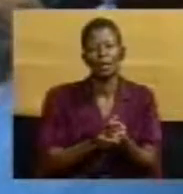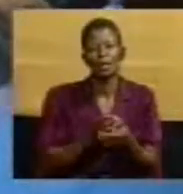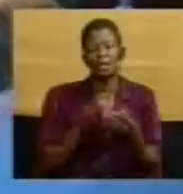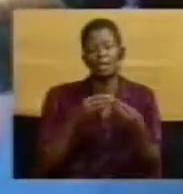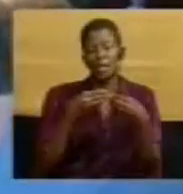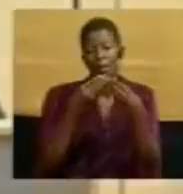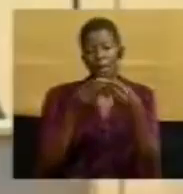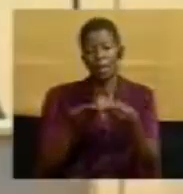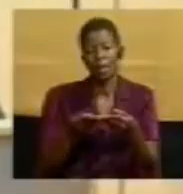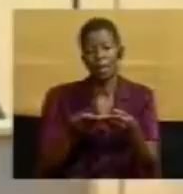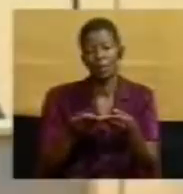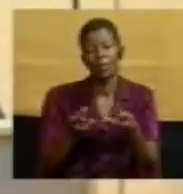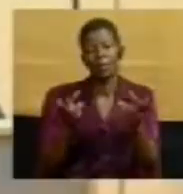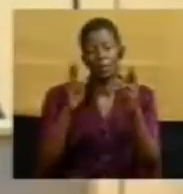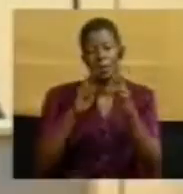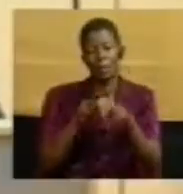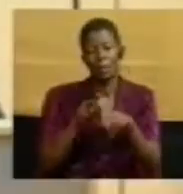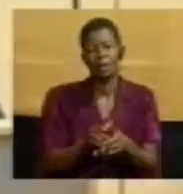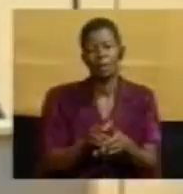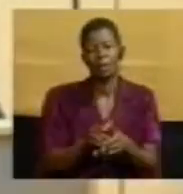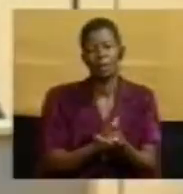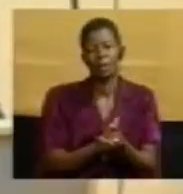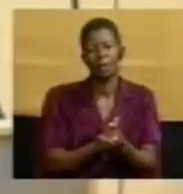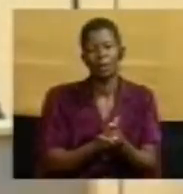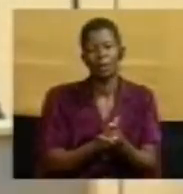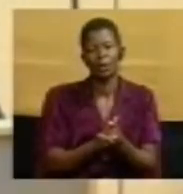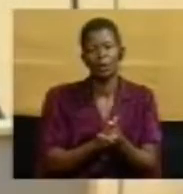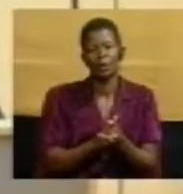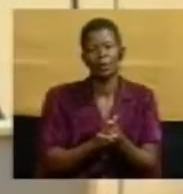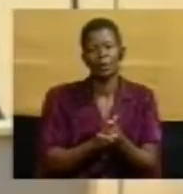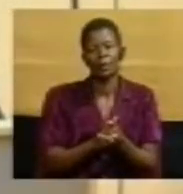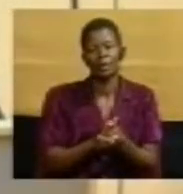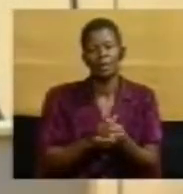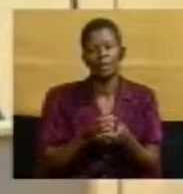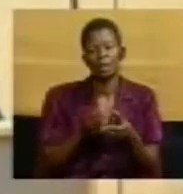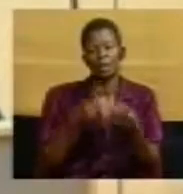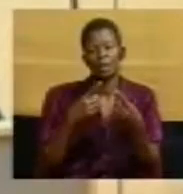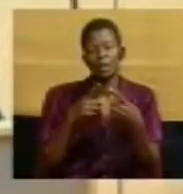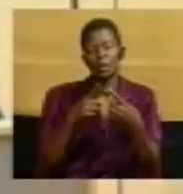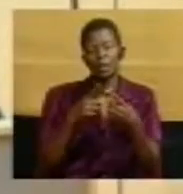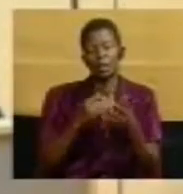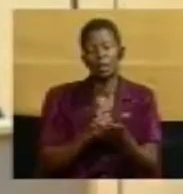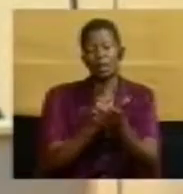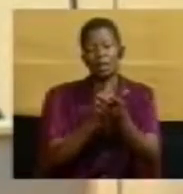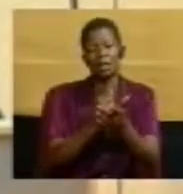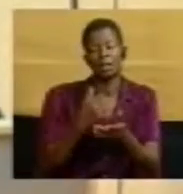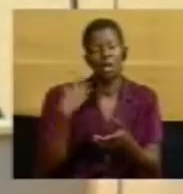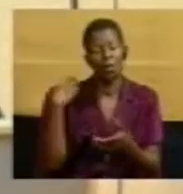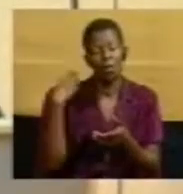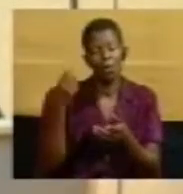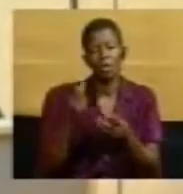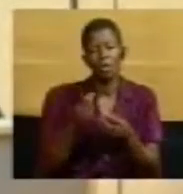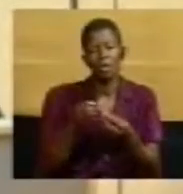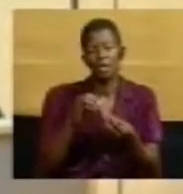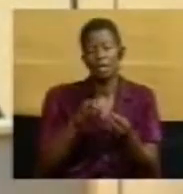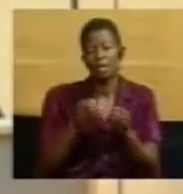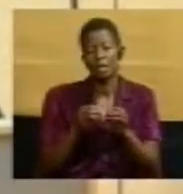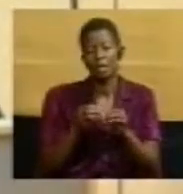been made in this report are going to inform government in terms of future policy